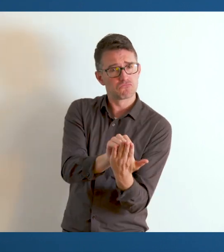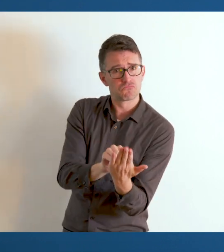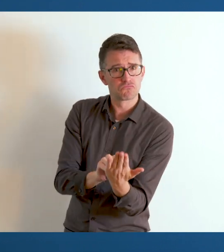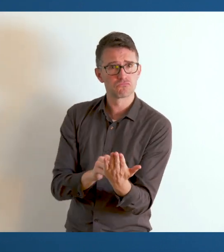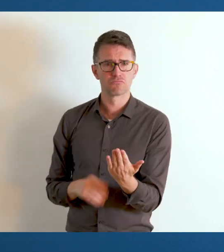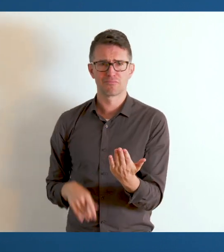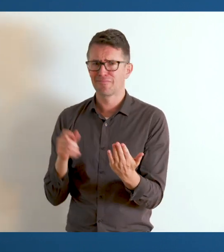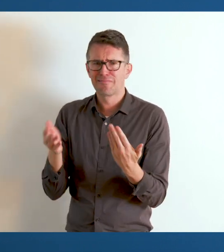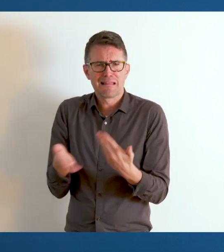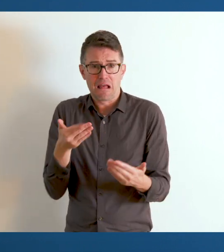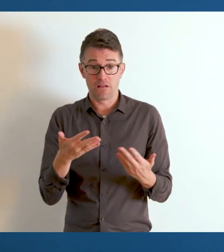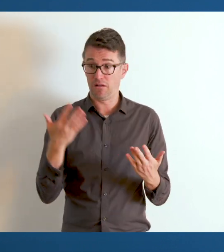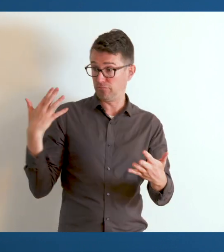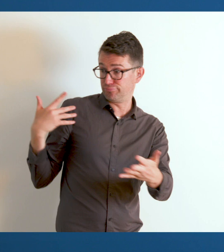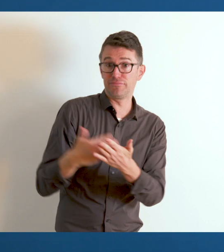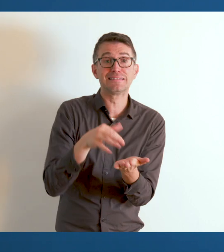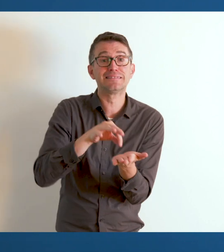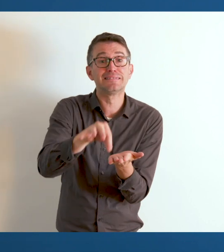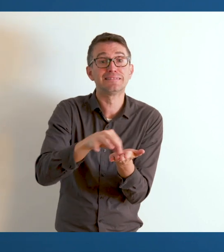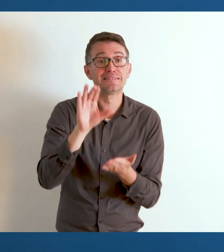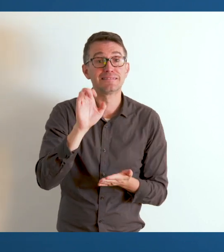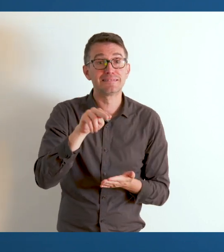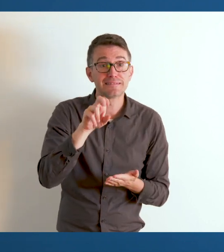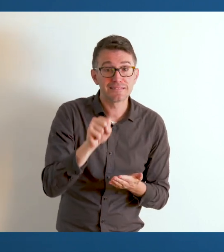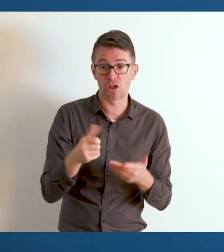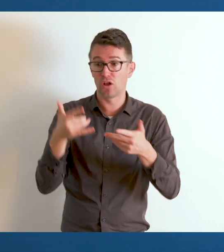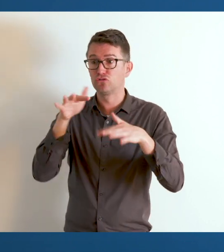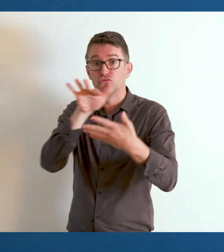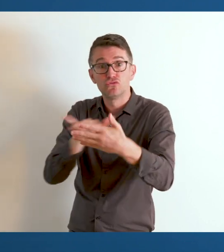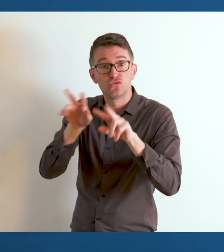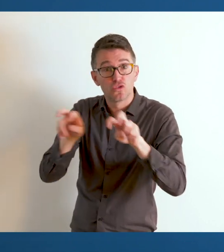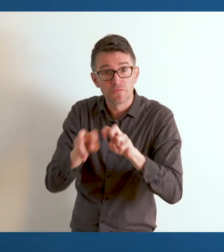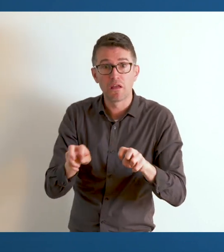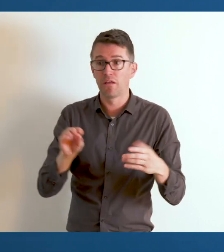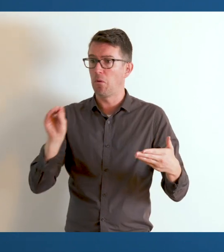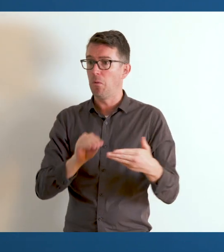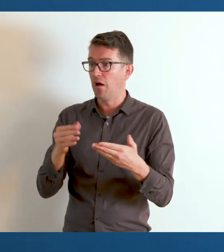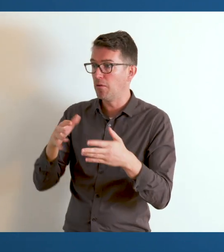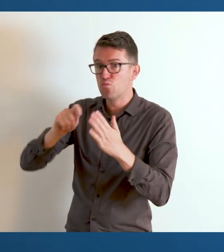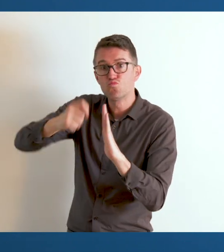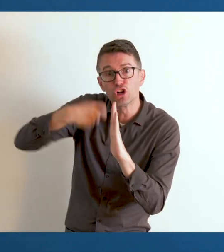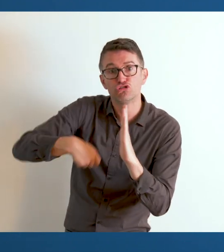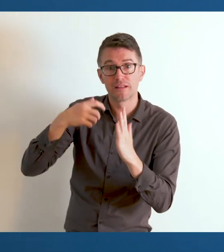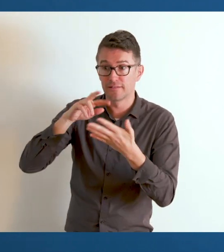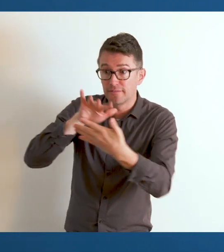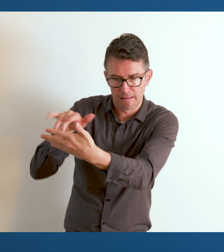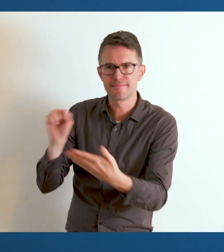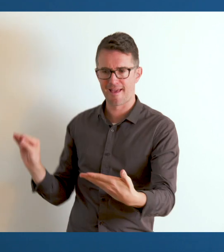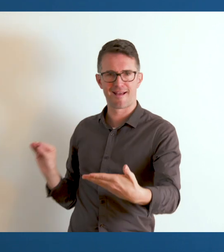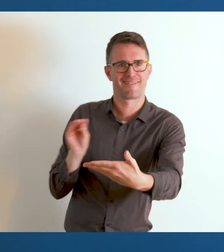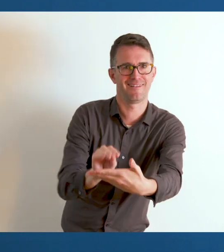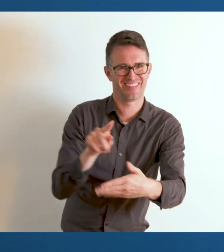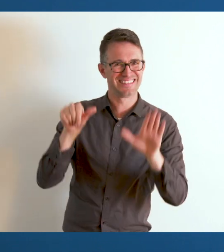to existing censuses and surveys or to project-based data collections. They only take about 1.25